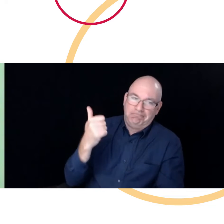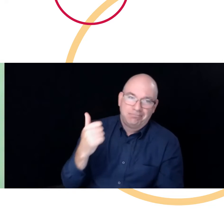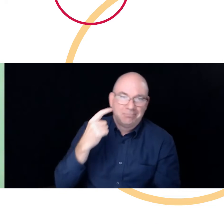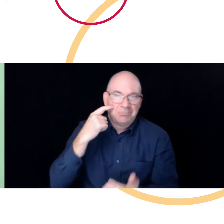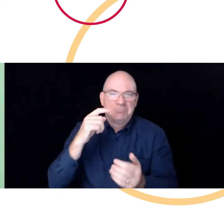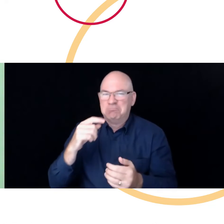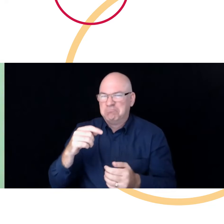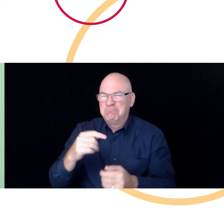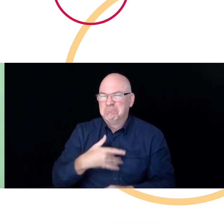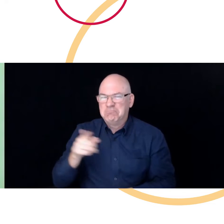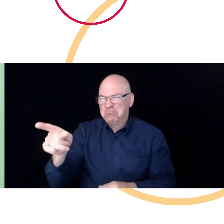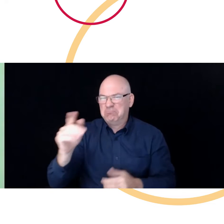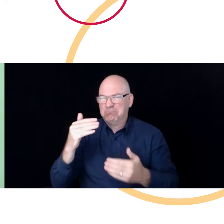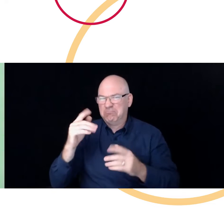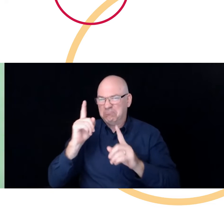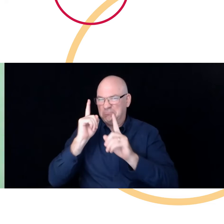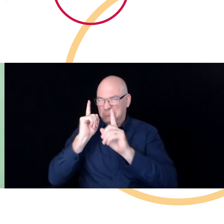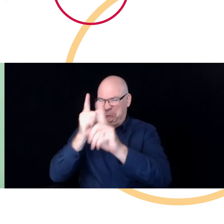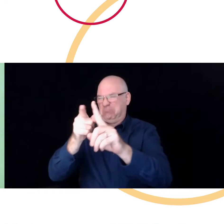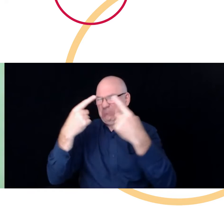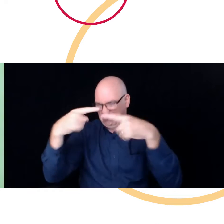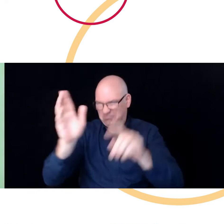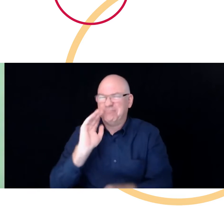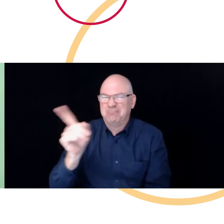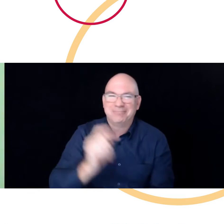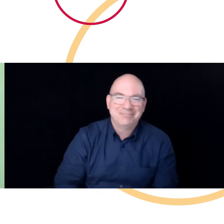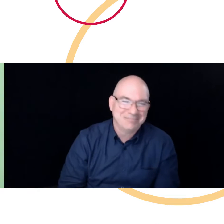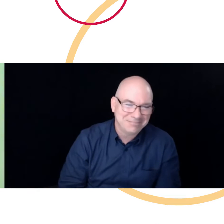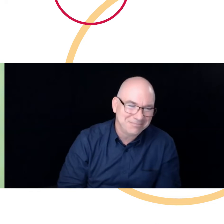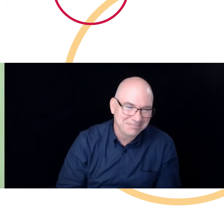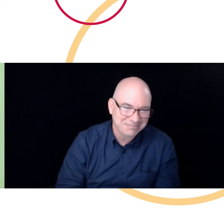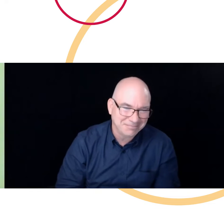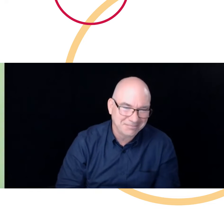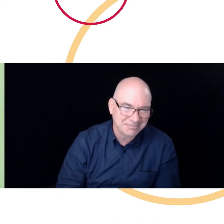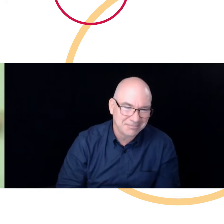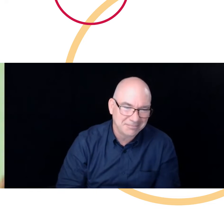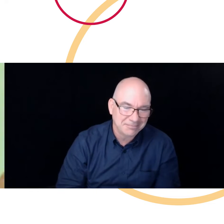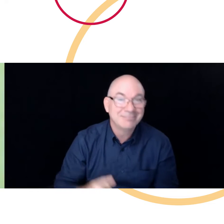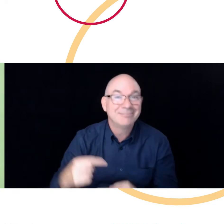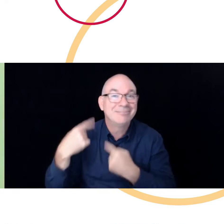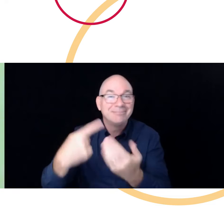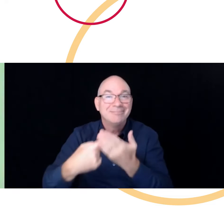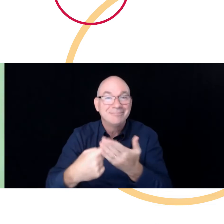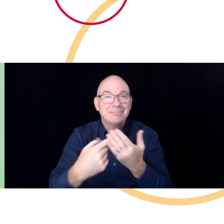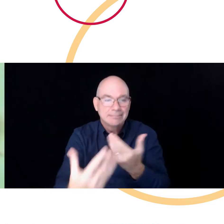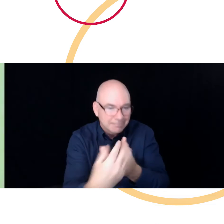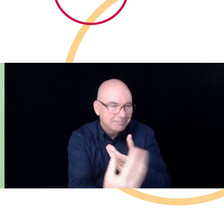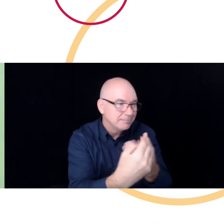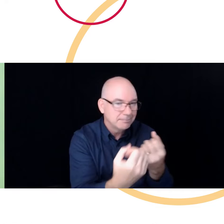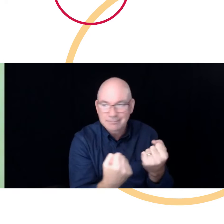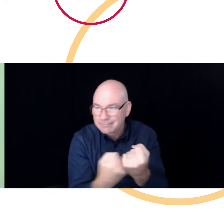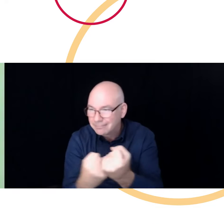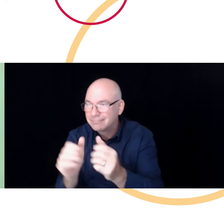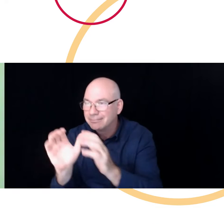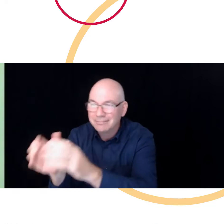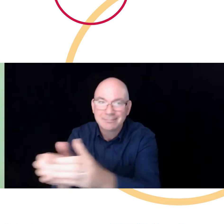succeed, continue to succeed in the future. Since we have talked a lot about engagement in supporting different